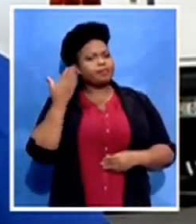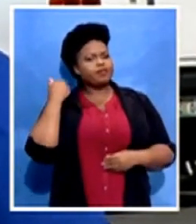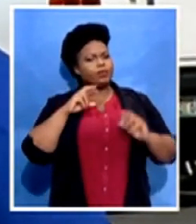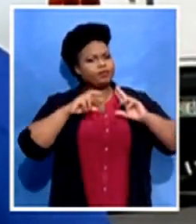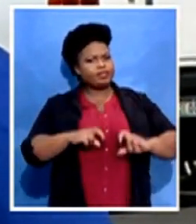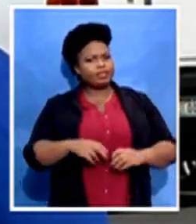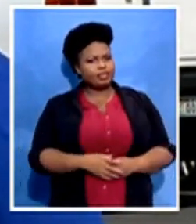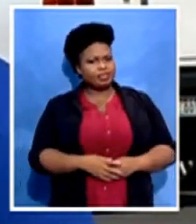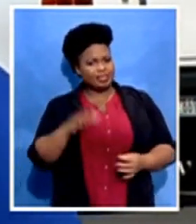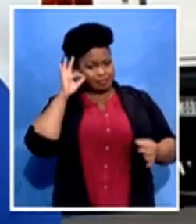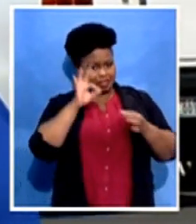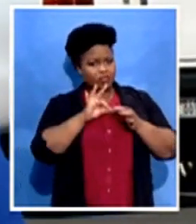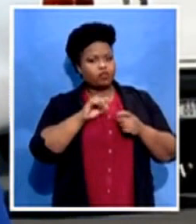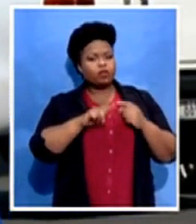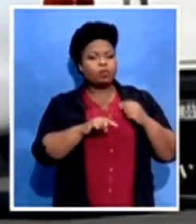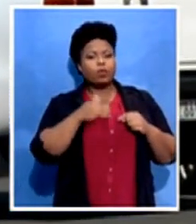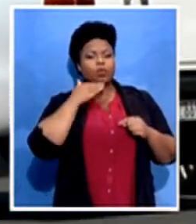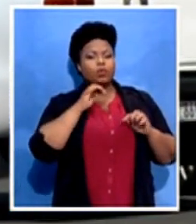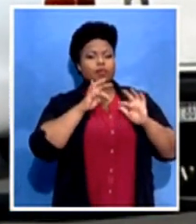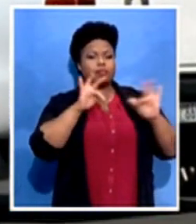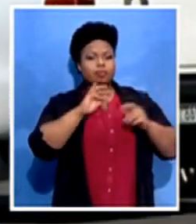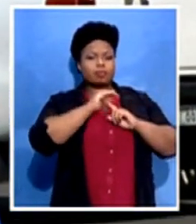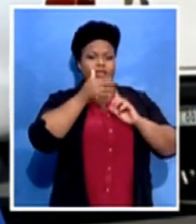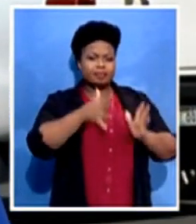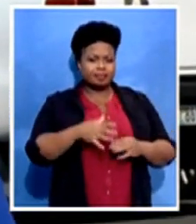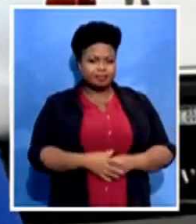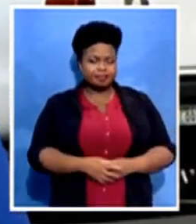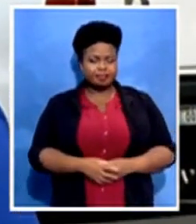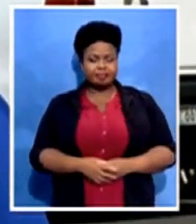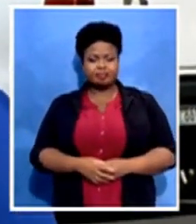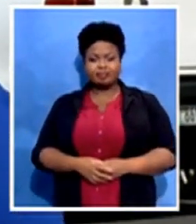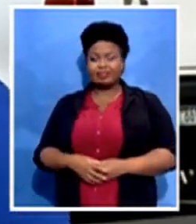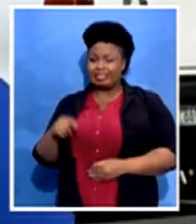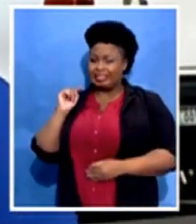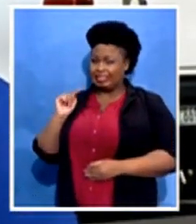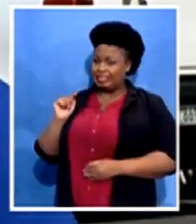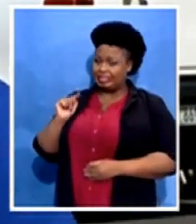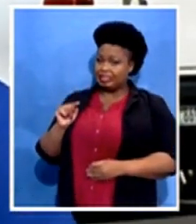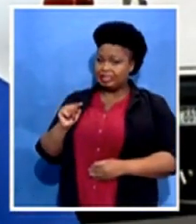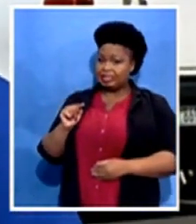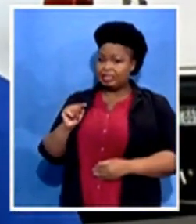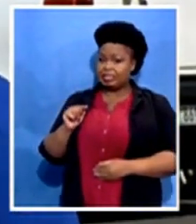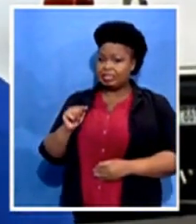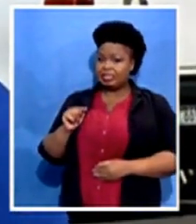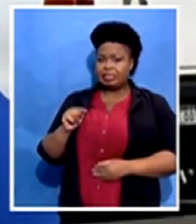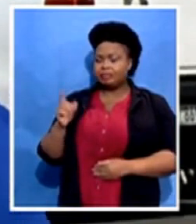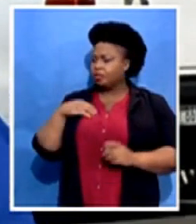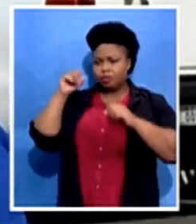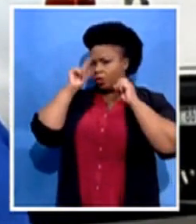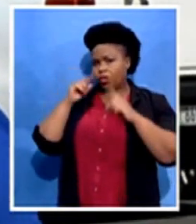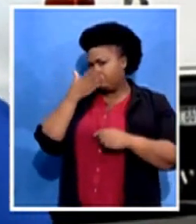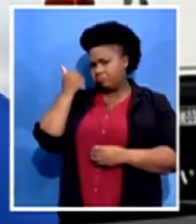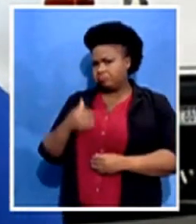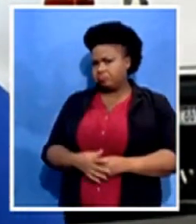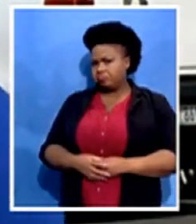protector? Well, as for that one, I am not aware of. Okay. Yes. The information that we have